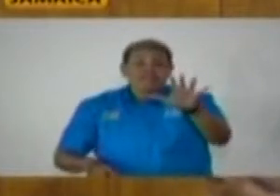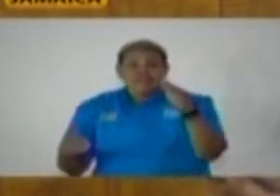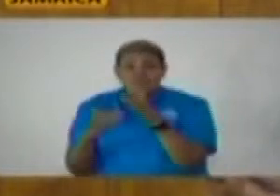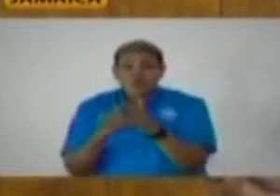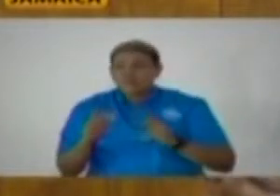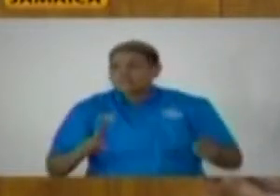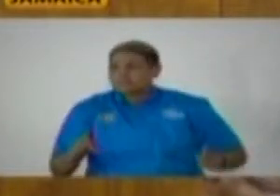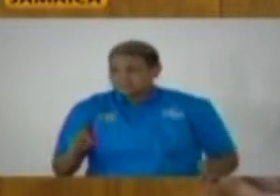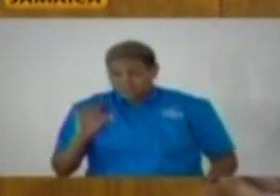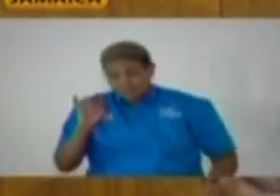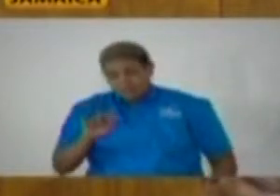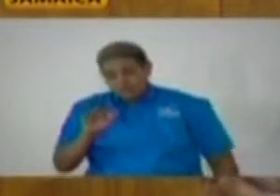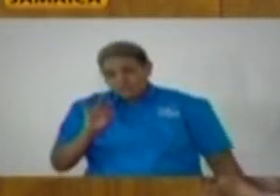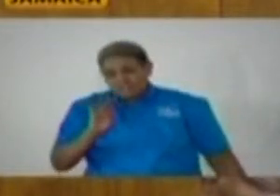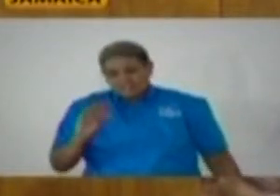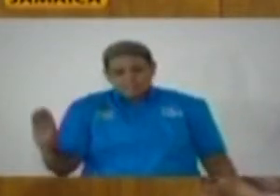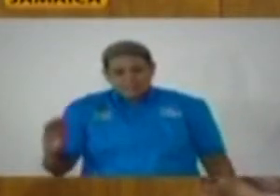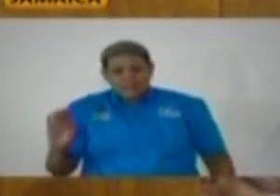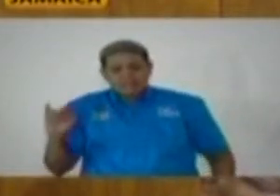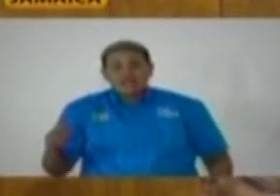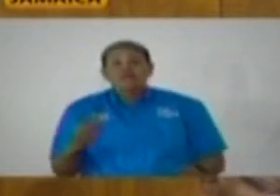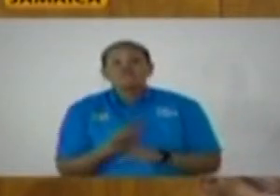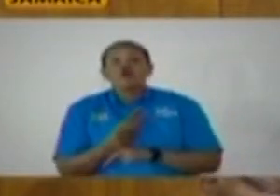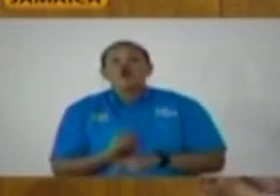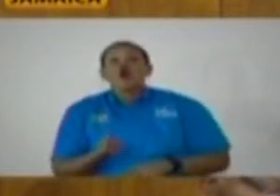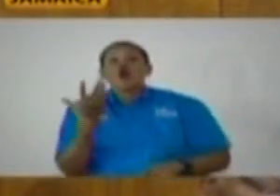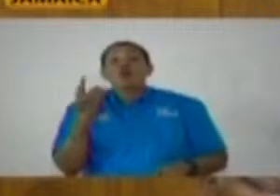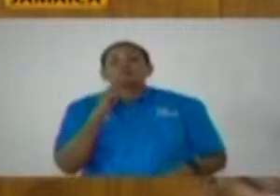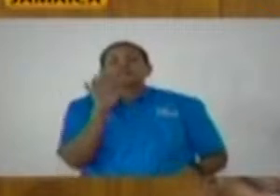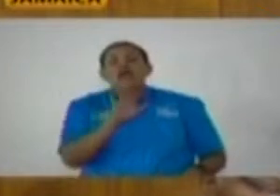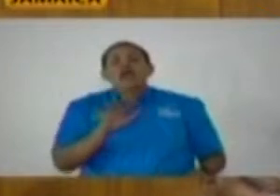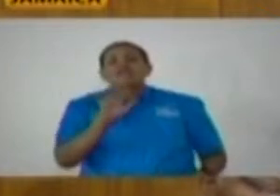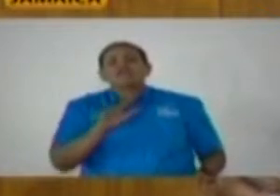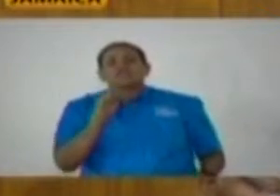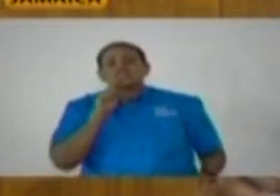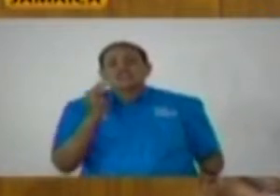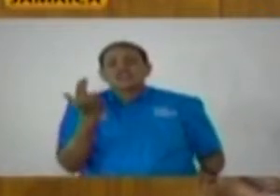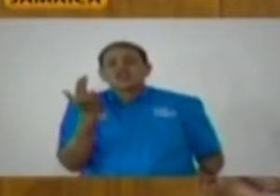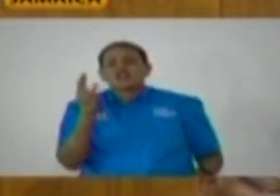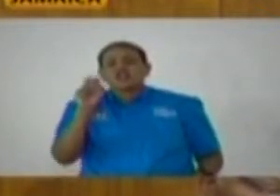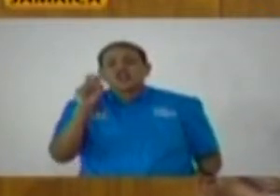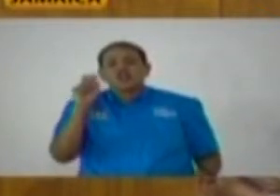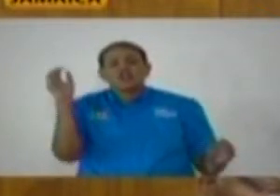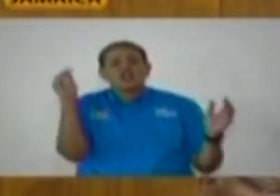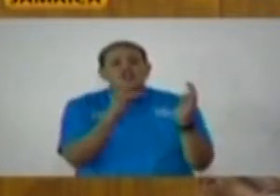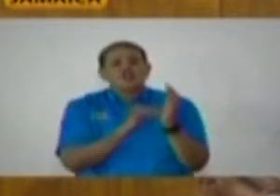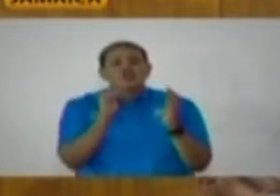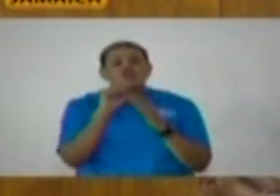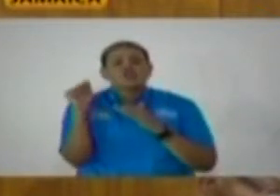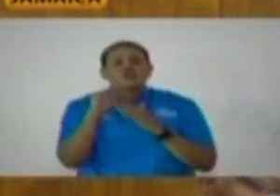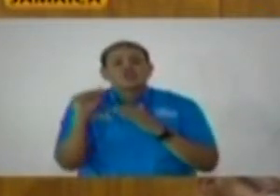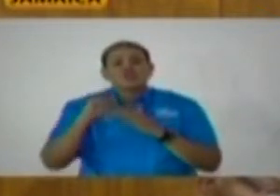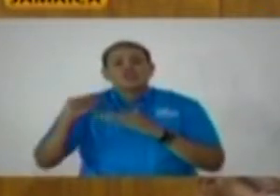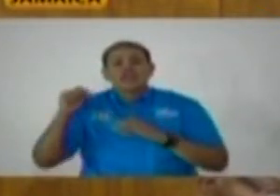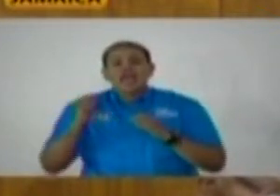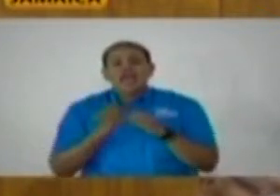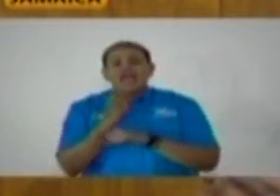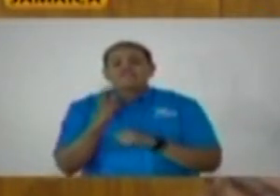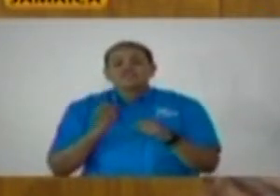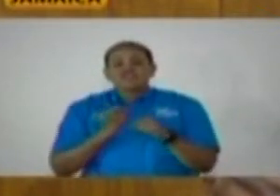275,000 people. That works out to be an average of $30,000 per